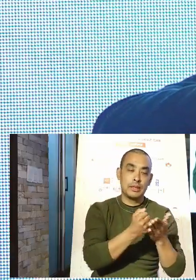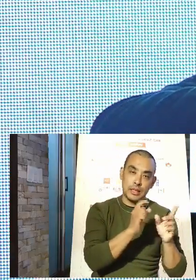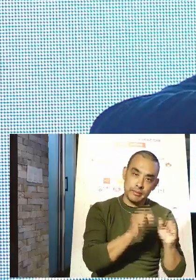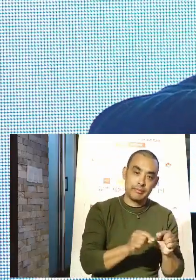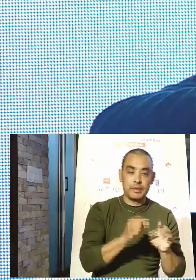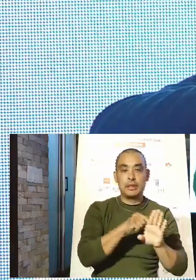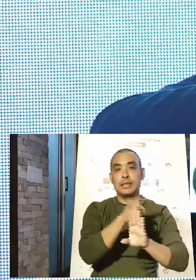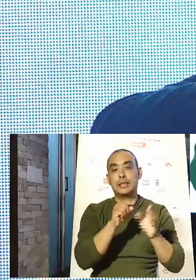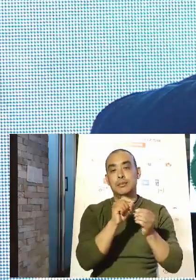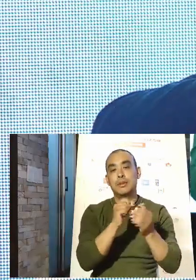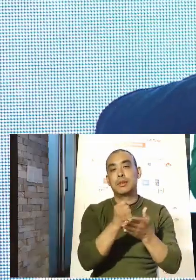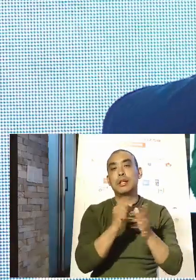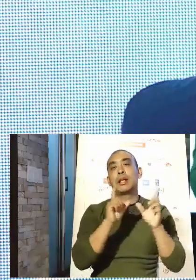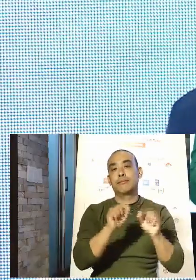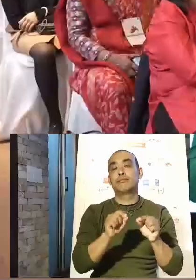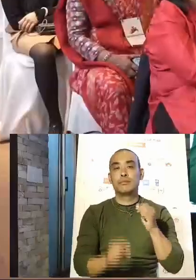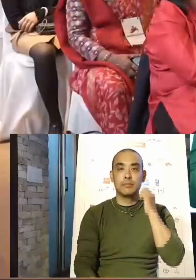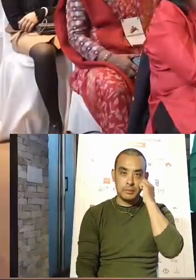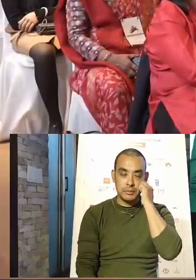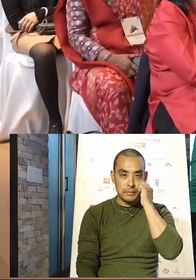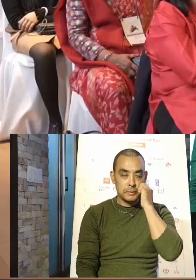policy level decision makers. That's all. Thank you.